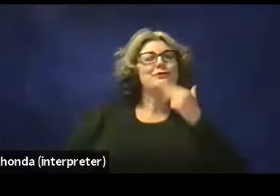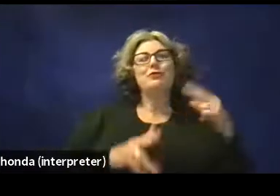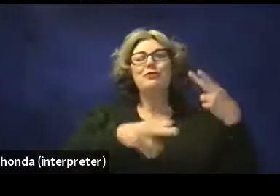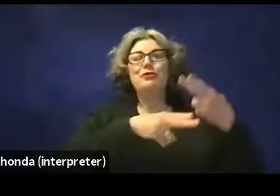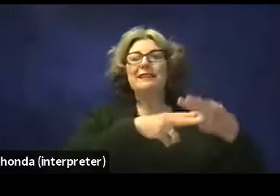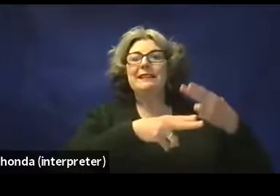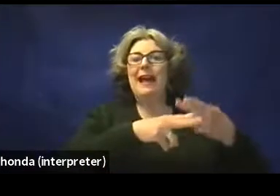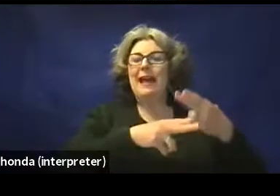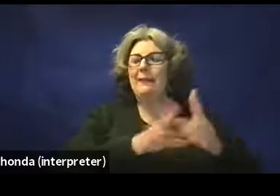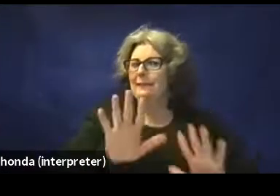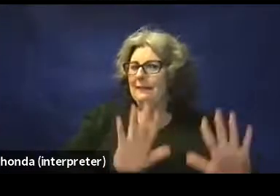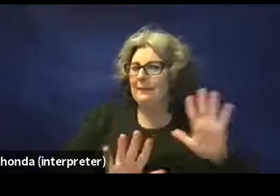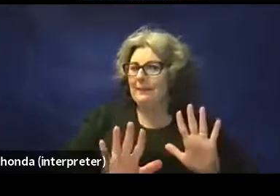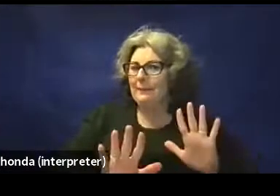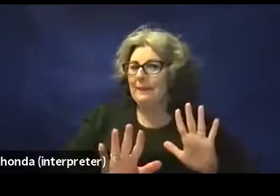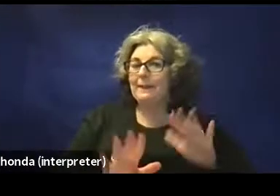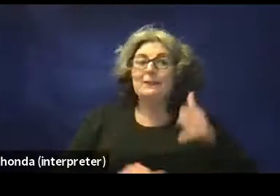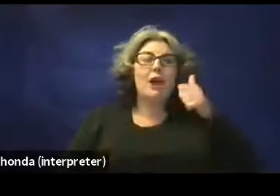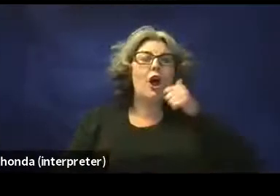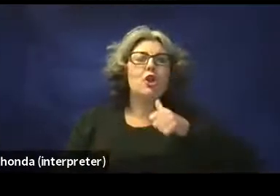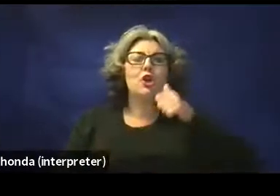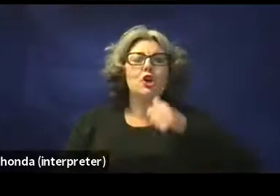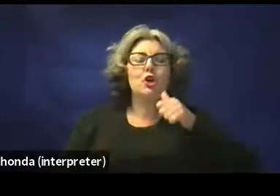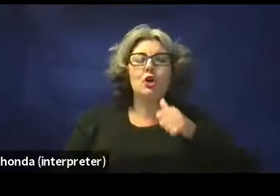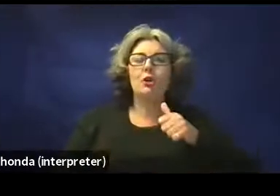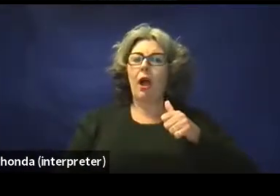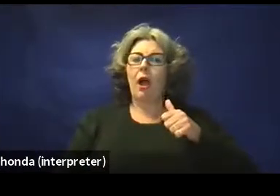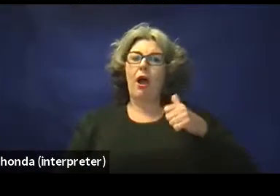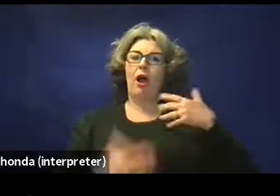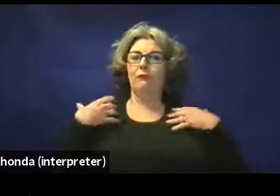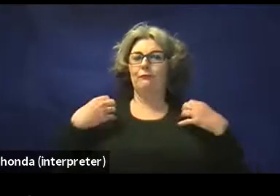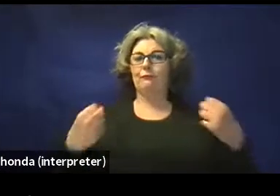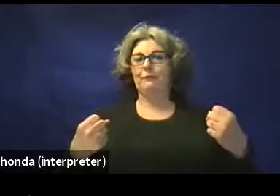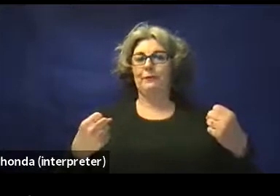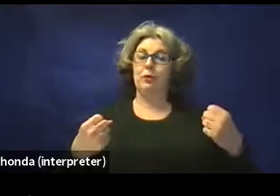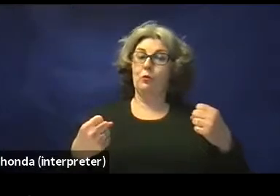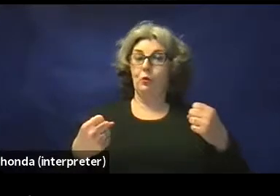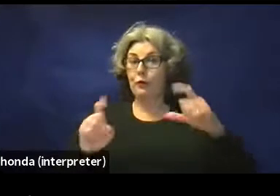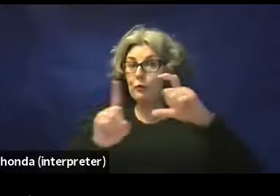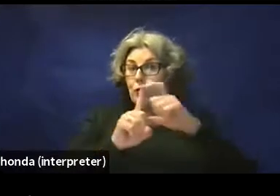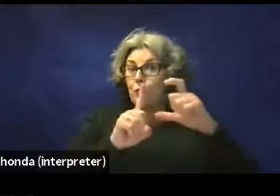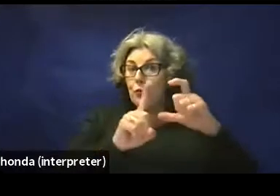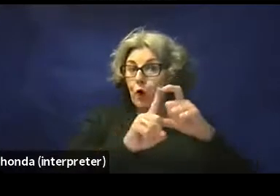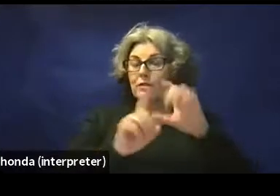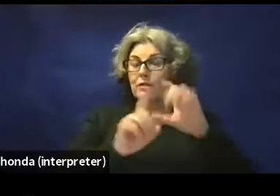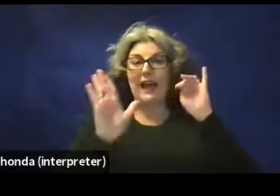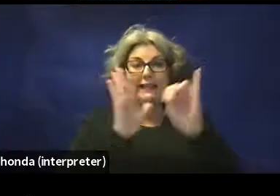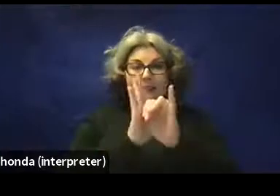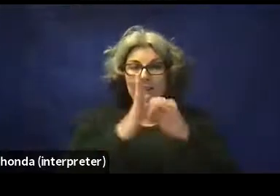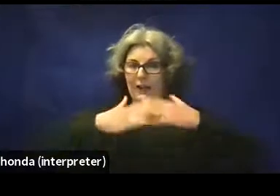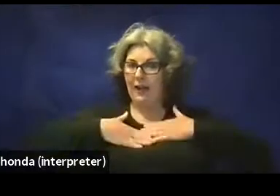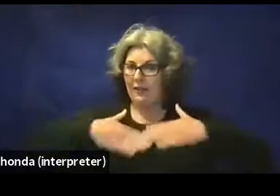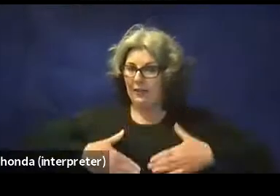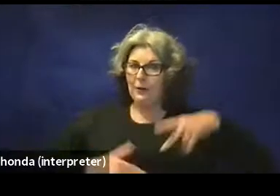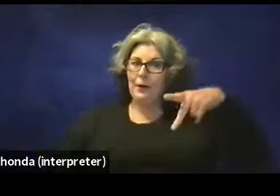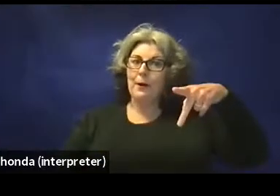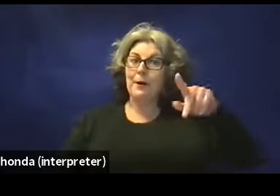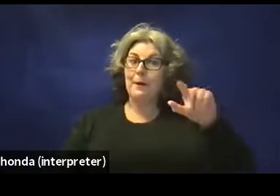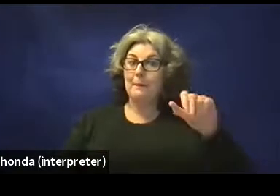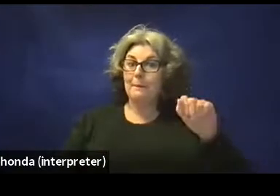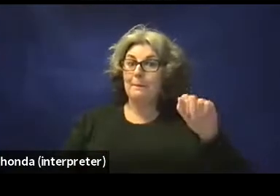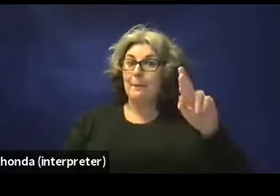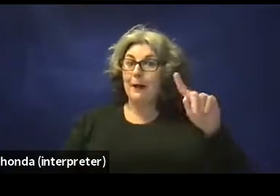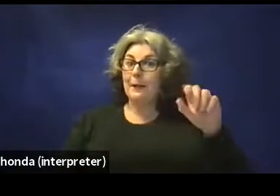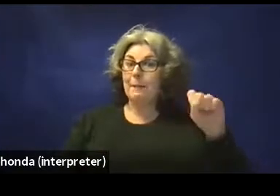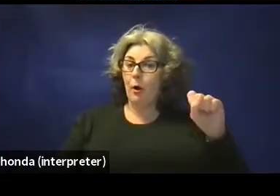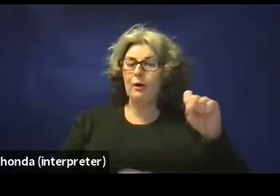And so they can, the girls are getting confidence with just what they can say and identifying their parts of their body. And